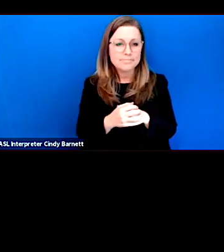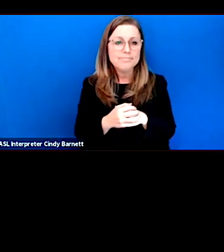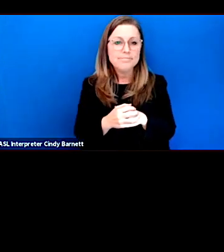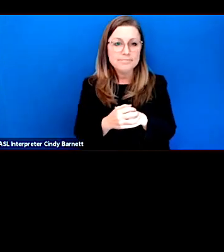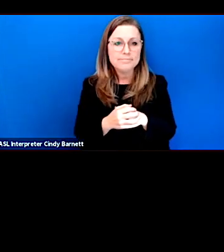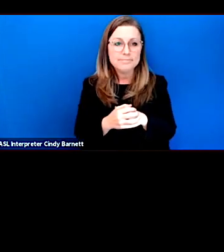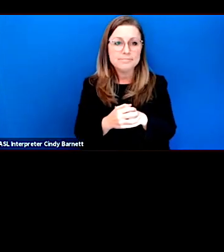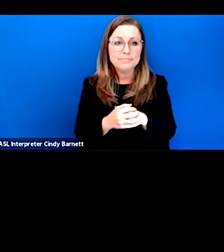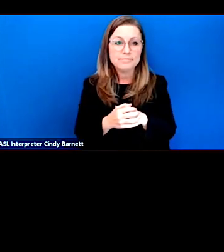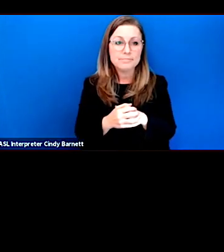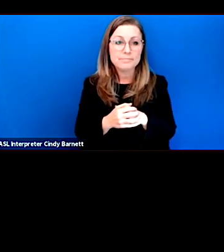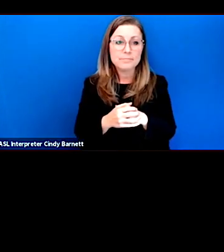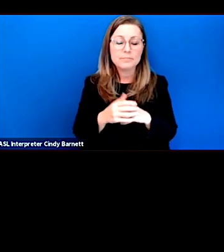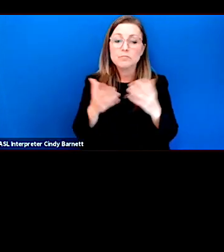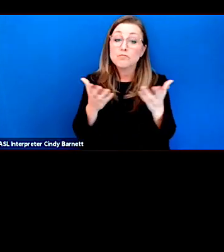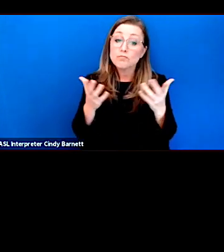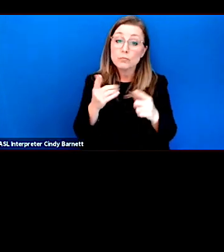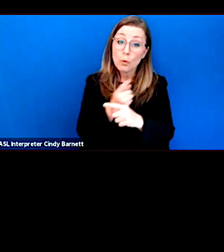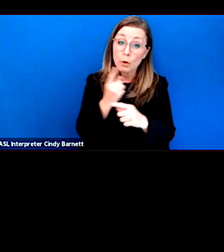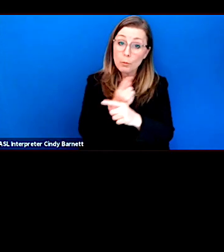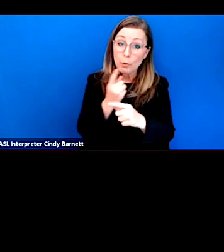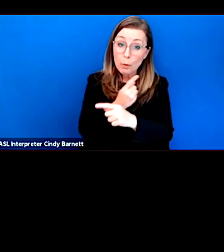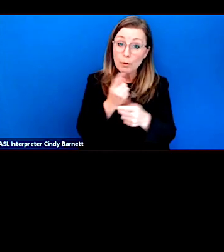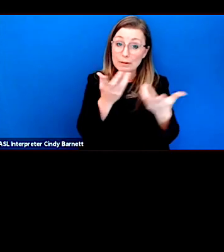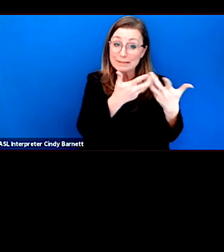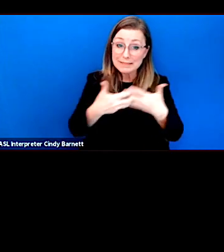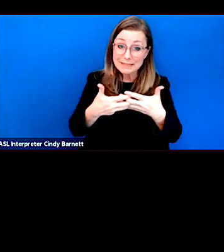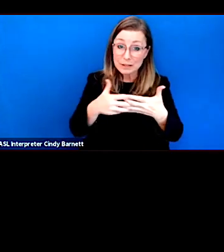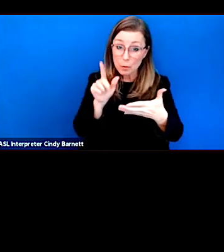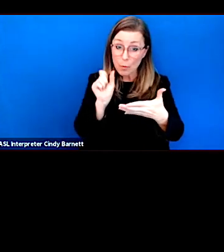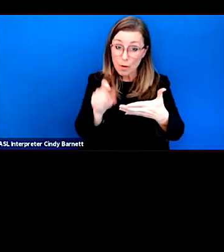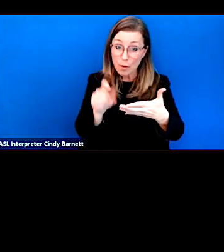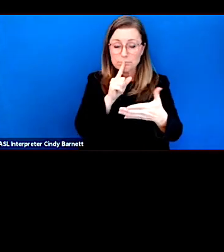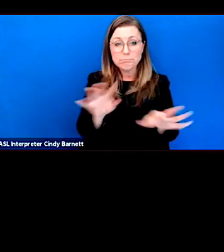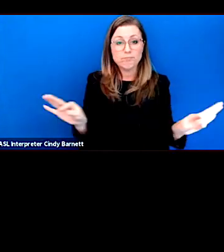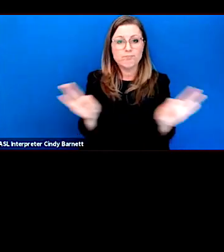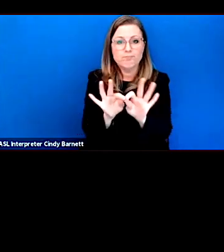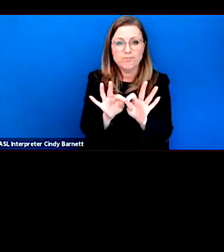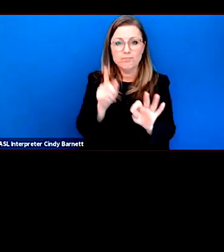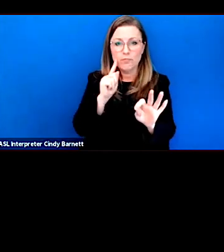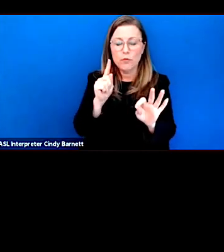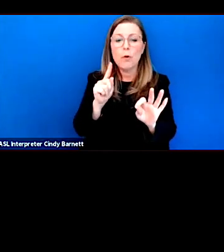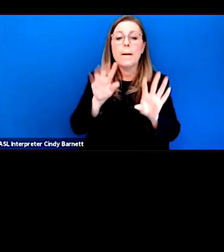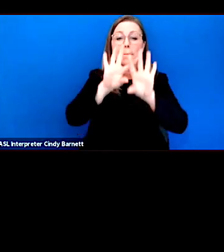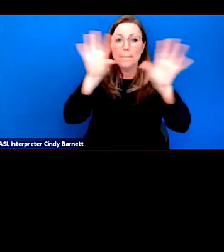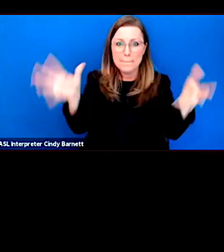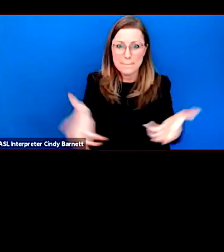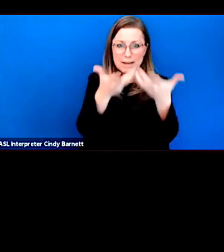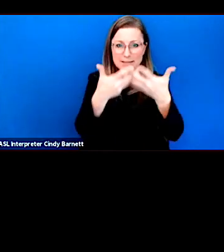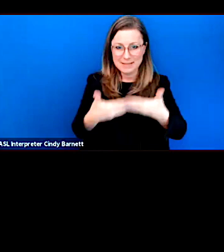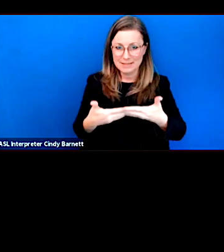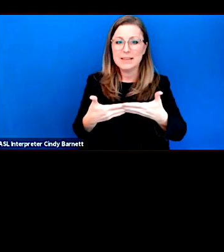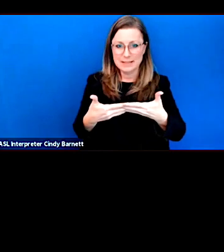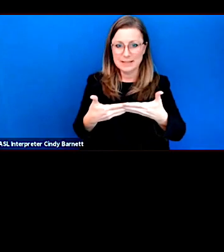an appropriate synthesis question is particularly important for a metasynthesis project because it will help you to